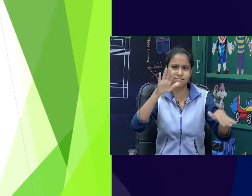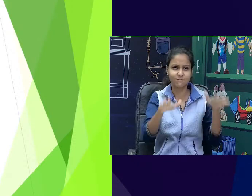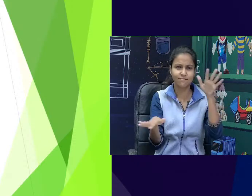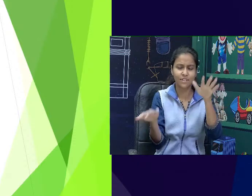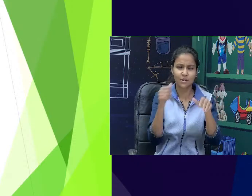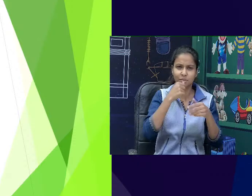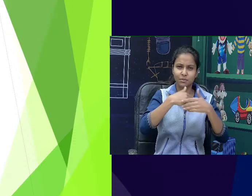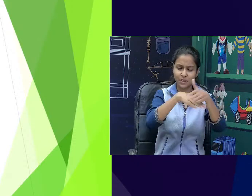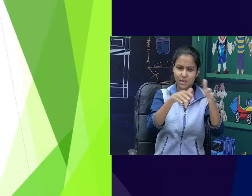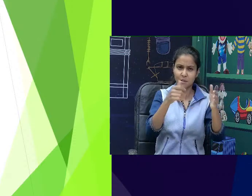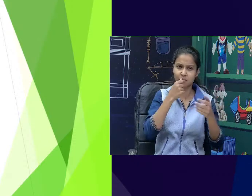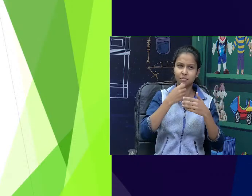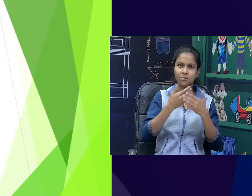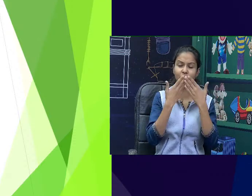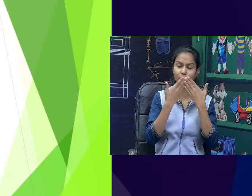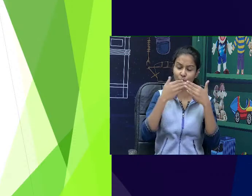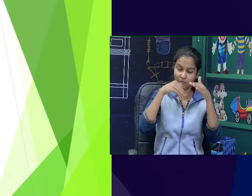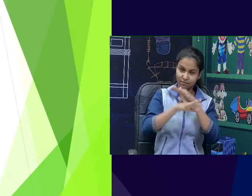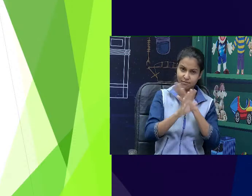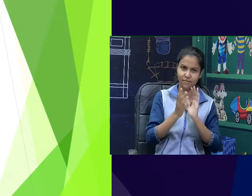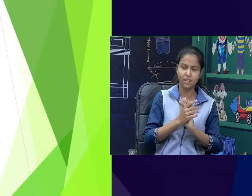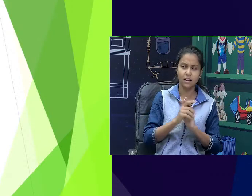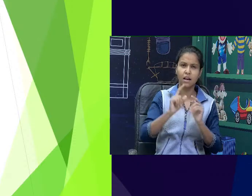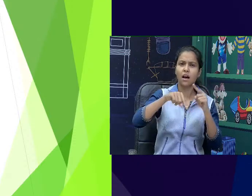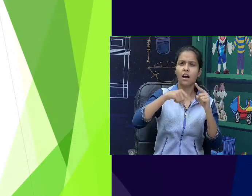that there was a bully around in that